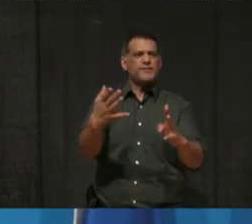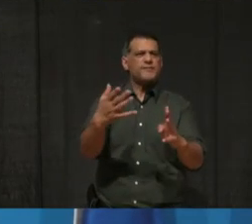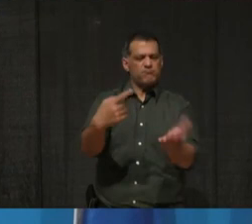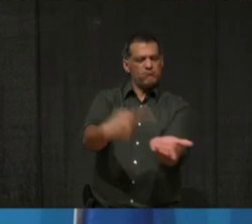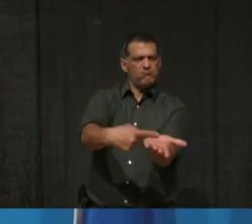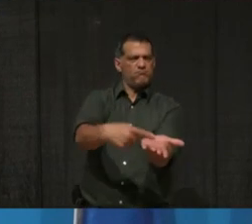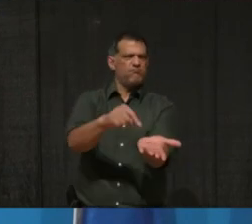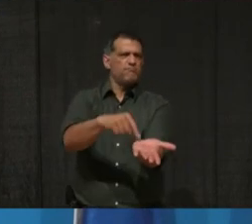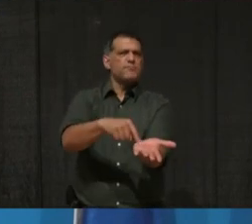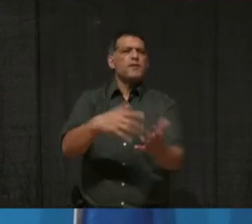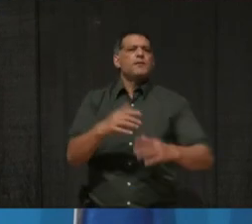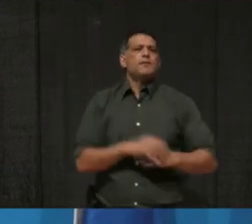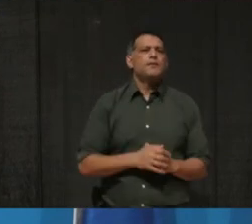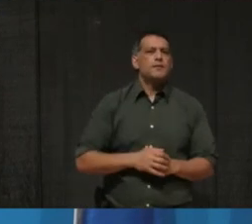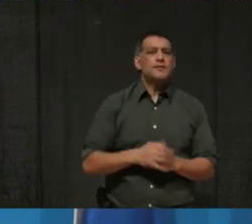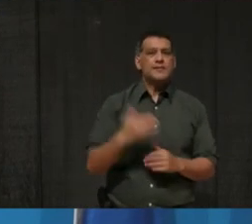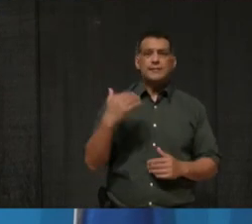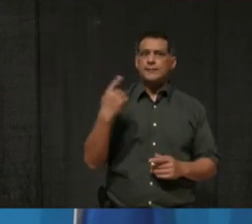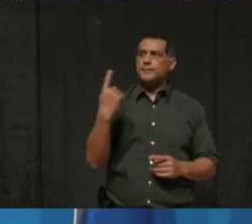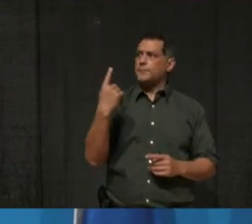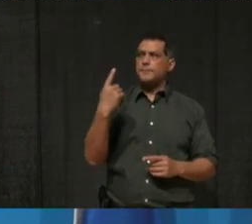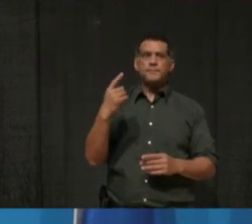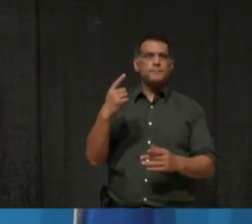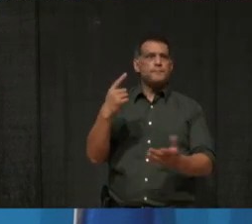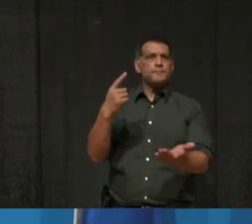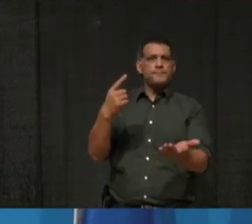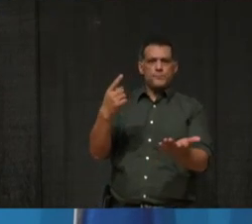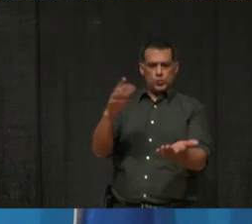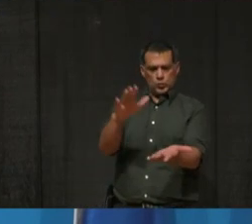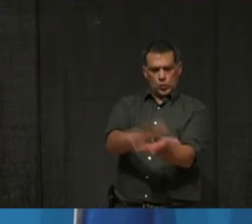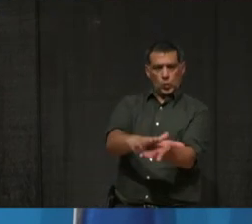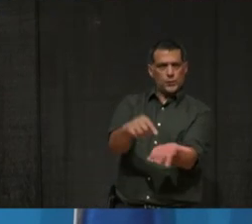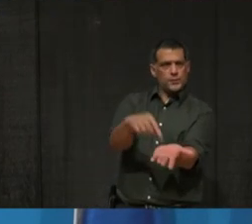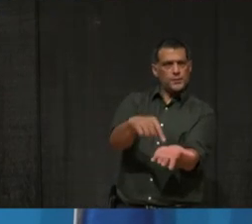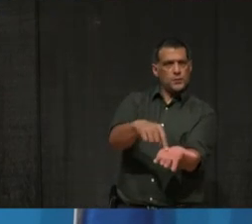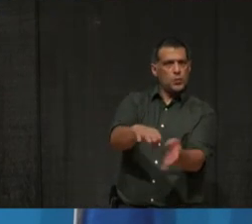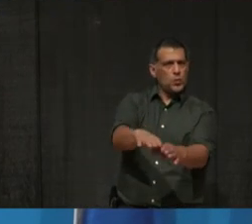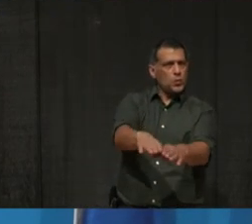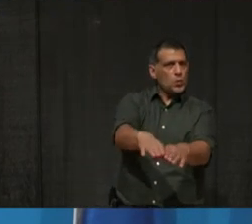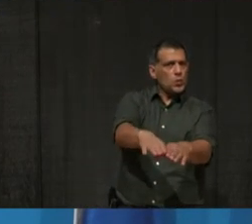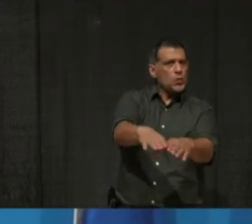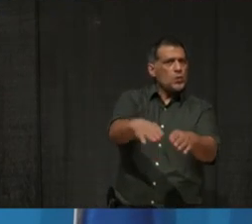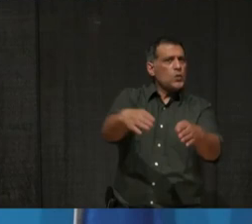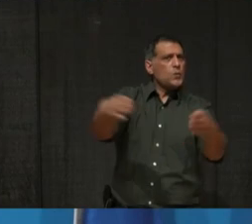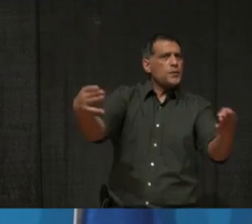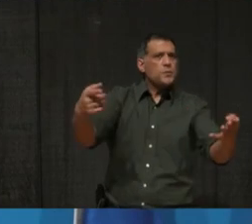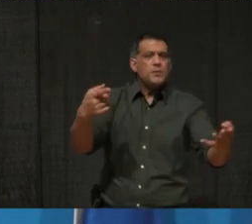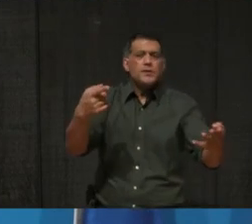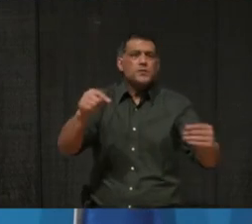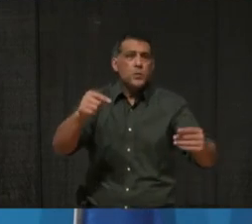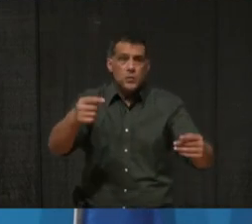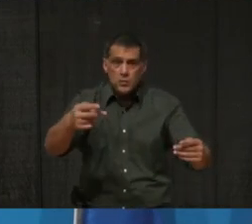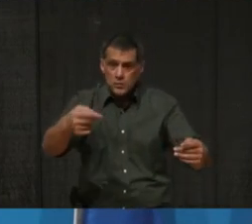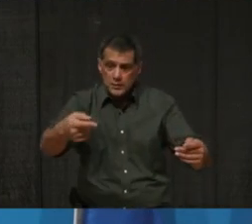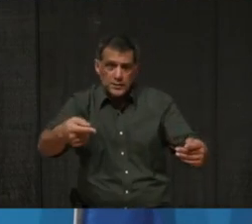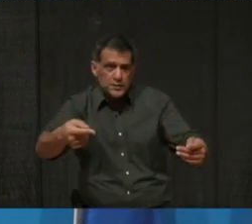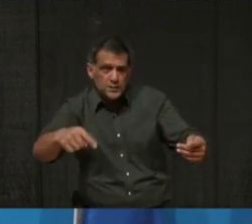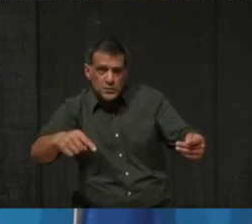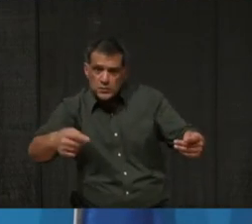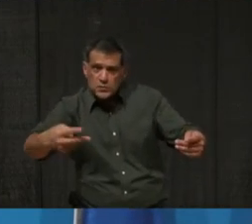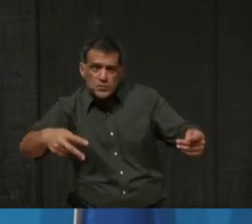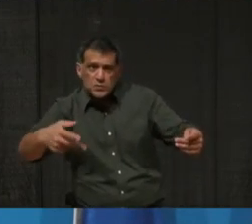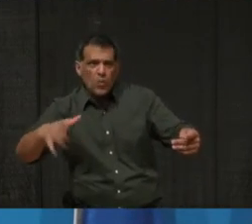should reopen first, it should definitely be schools. So with the potential for schools to open within the next maybe 2 weeks or something, depending on what the province